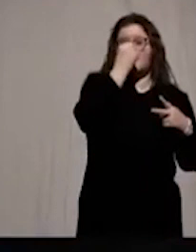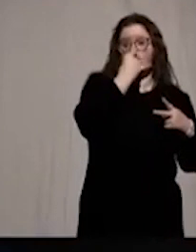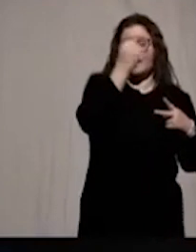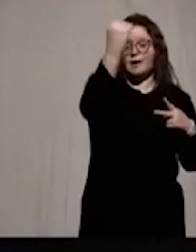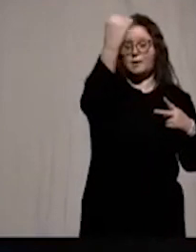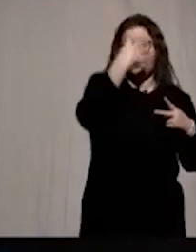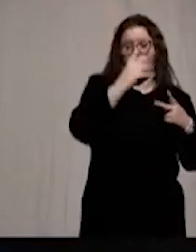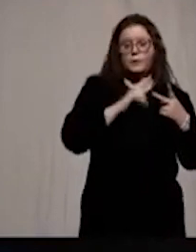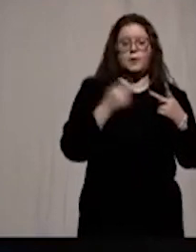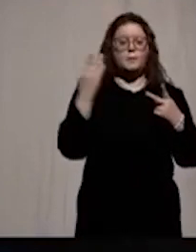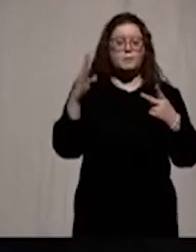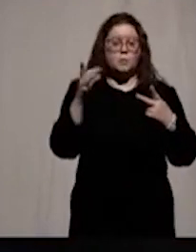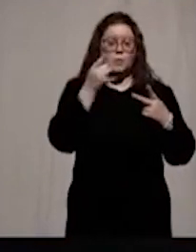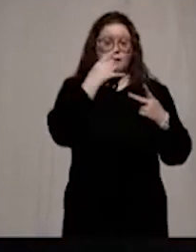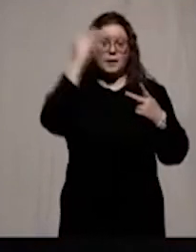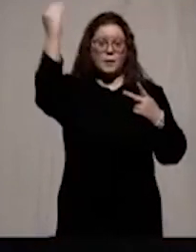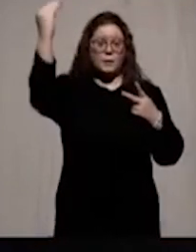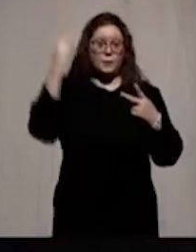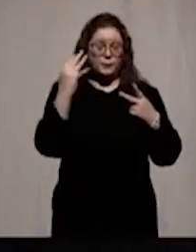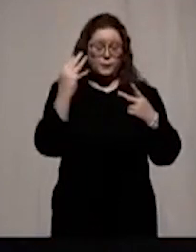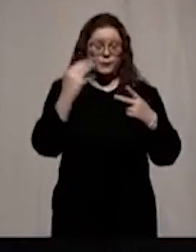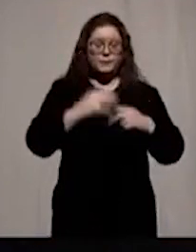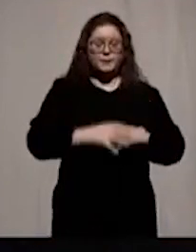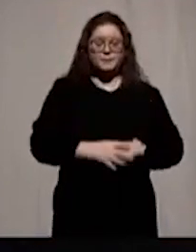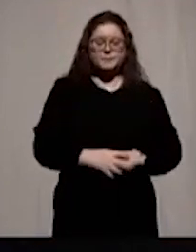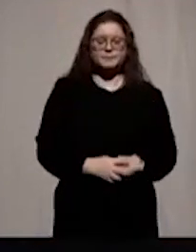Red light, blue light.